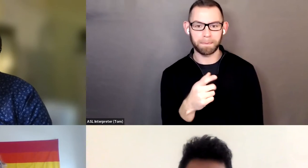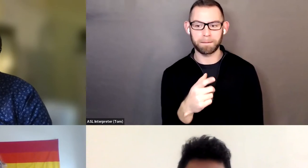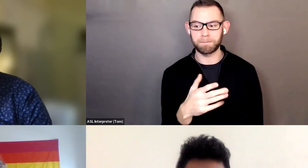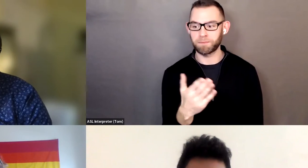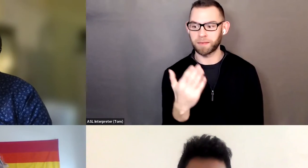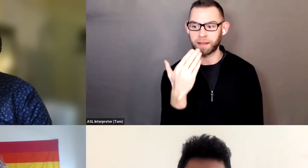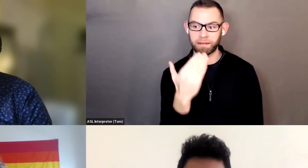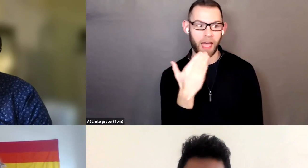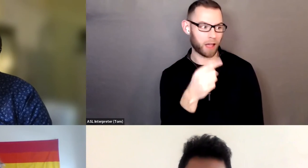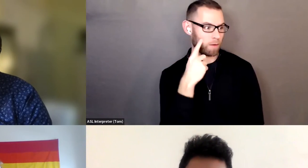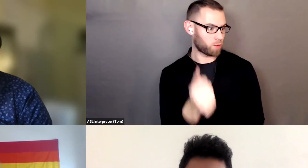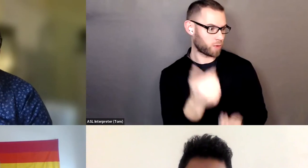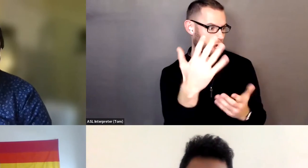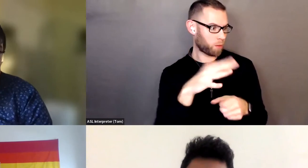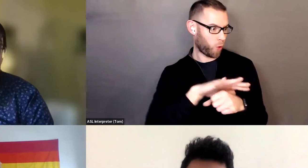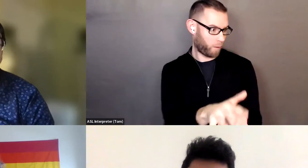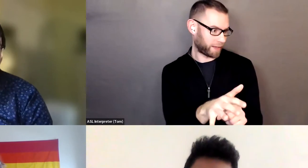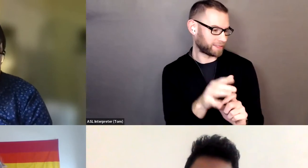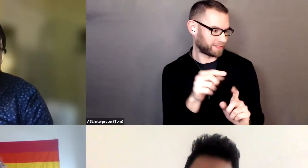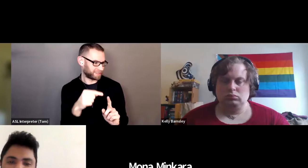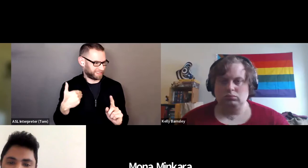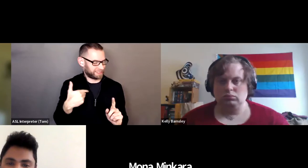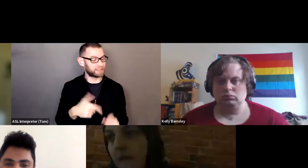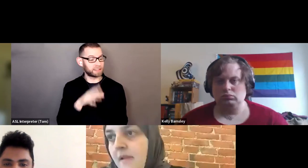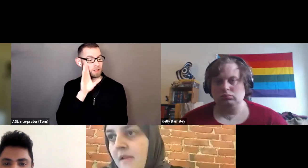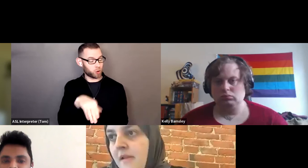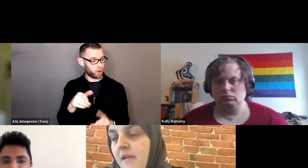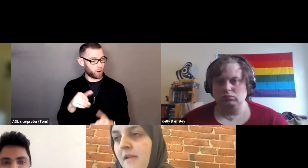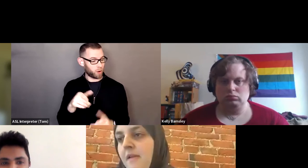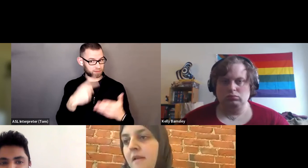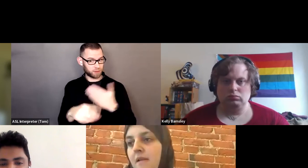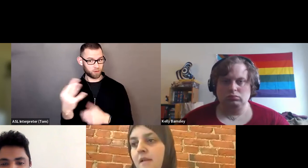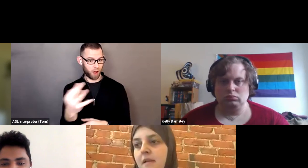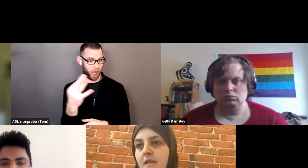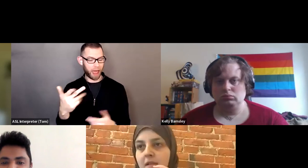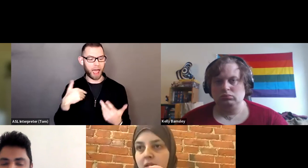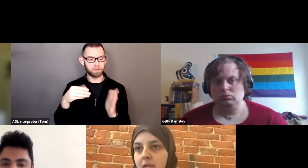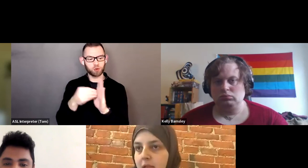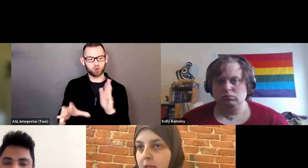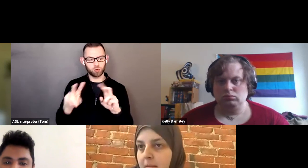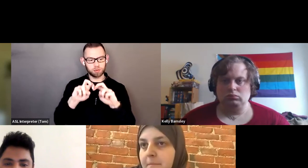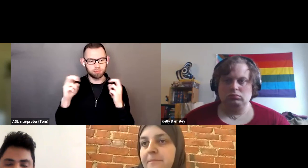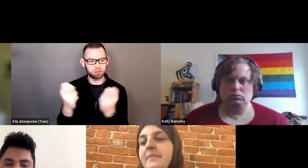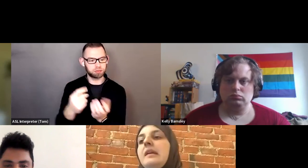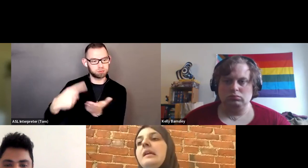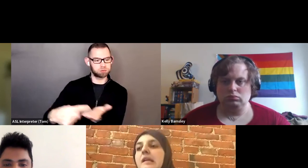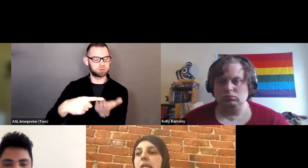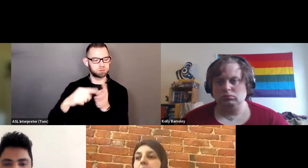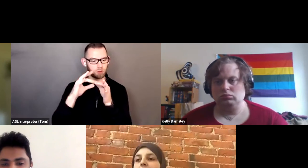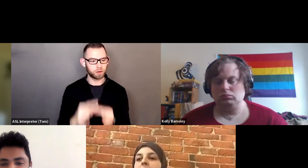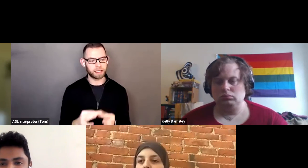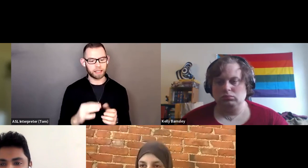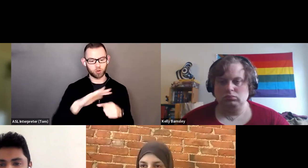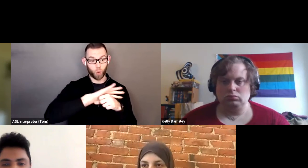So next Friday at 3 p.m., we are having a students roundtable discussion on the same topic, COVID and